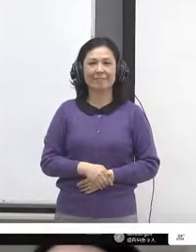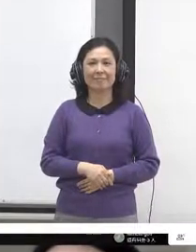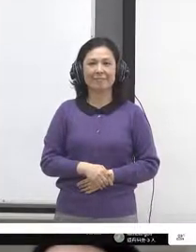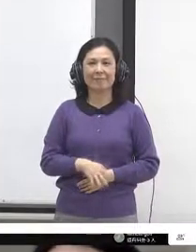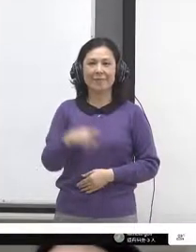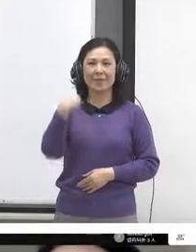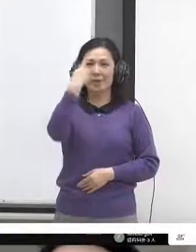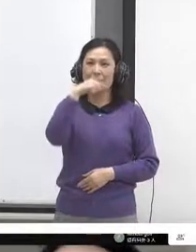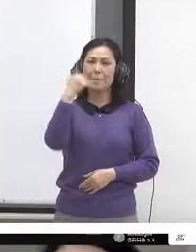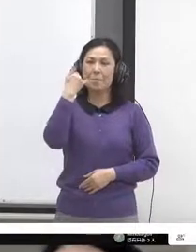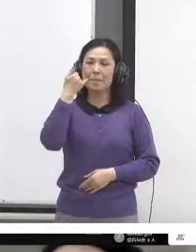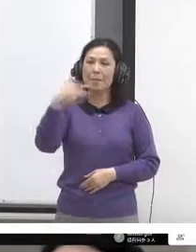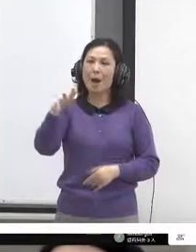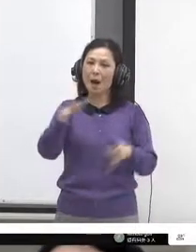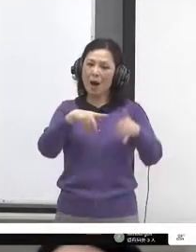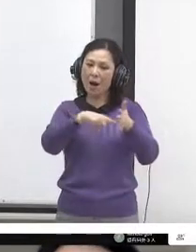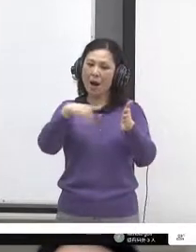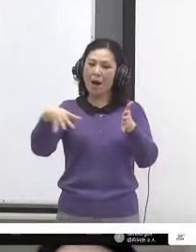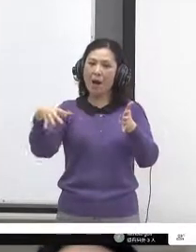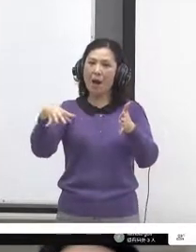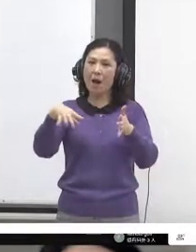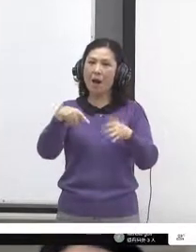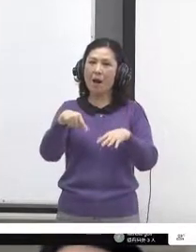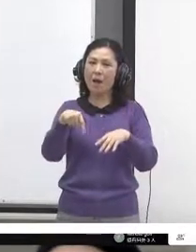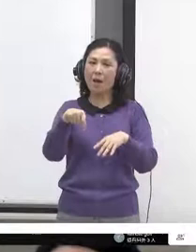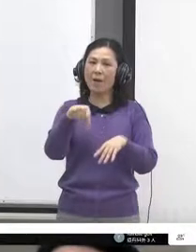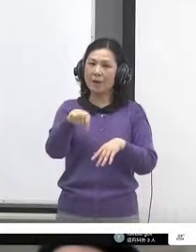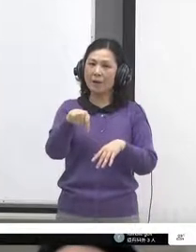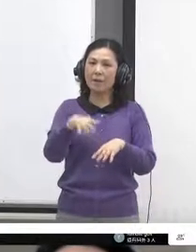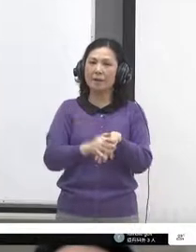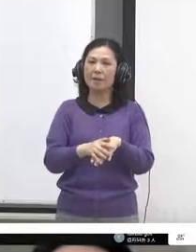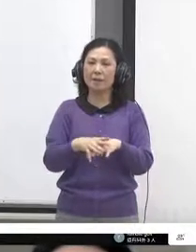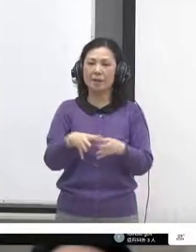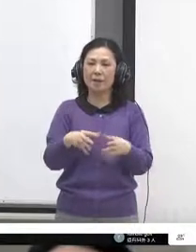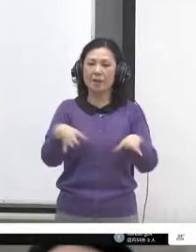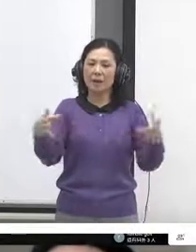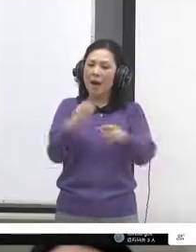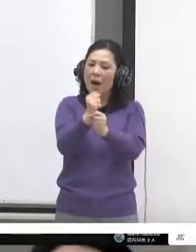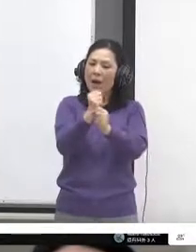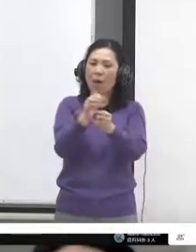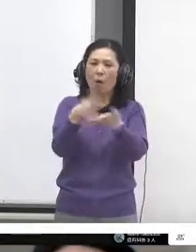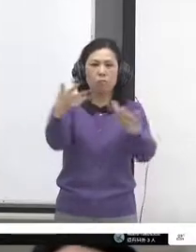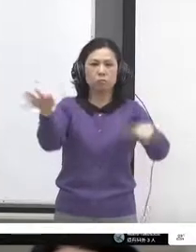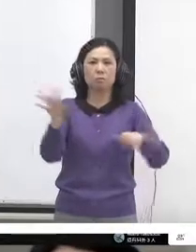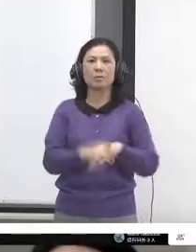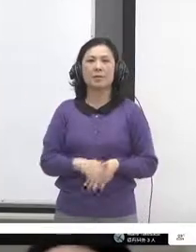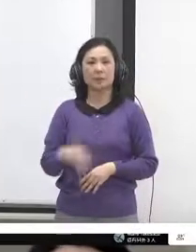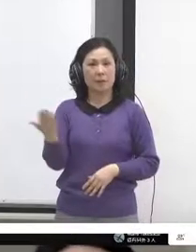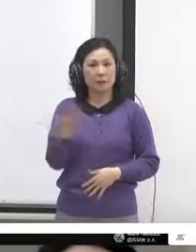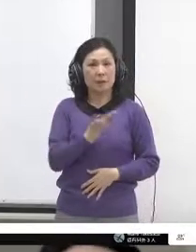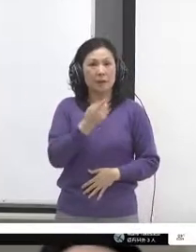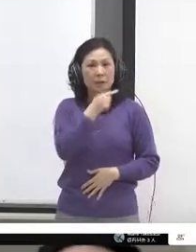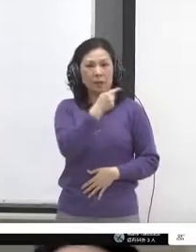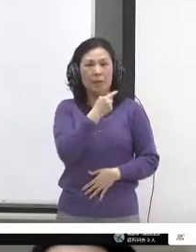Code for Korea can happening in it happened in 2020.